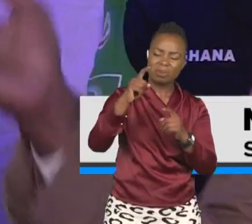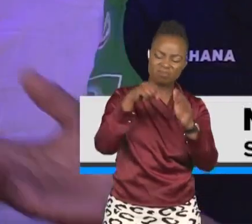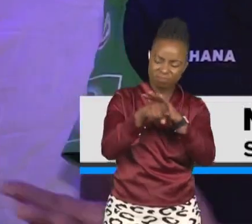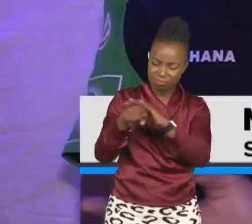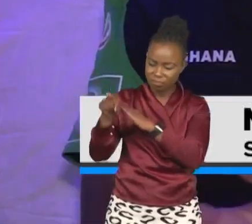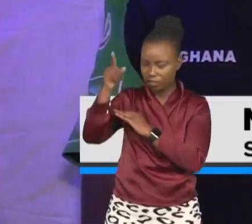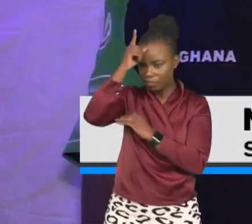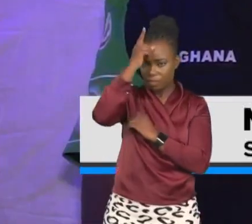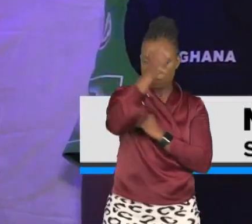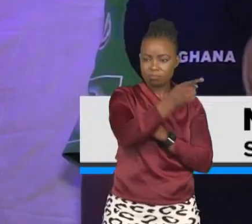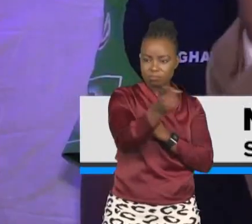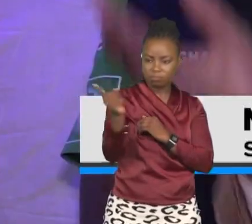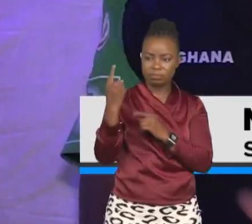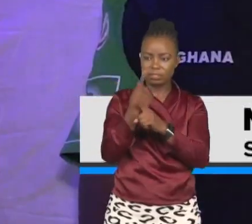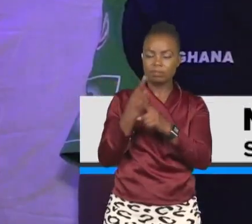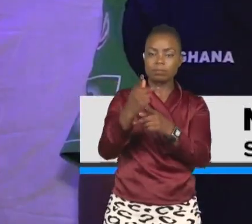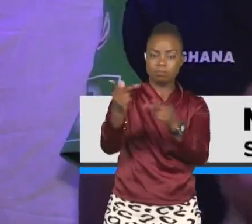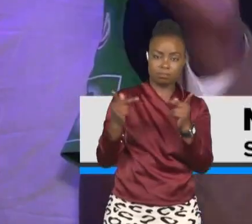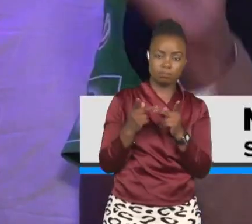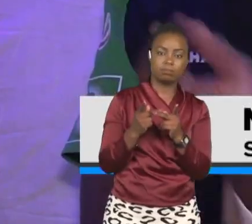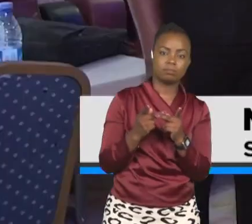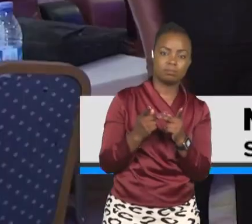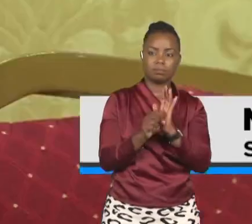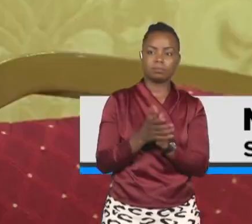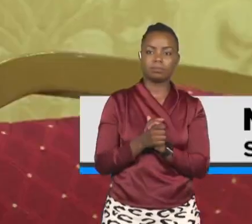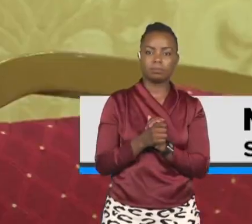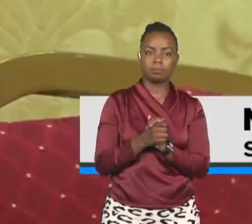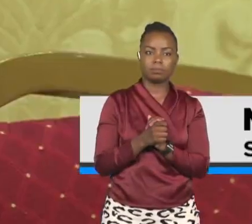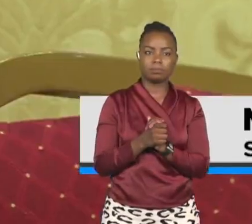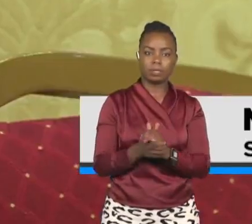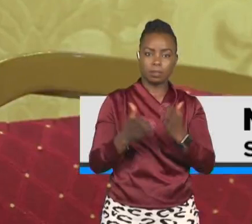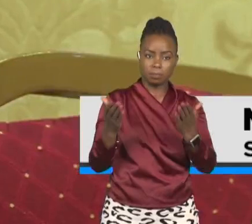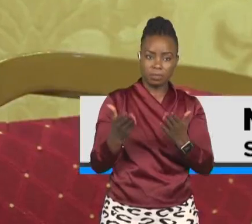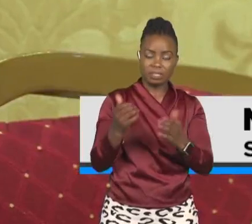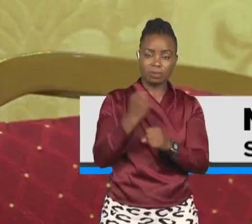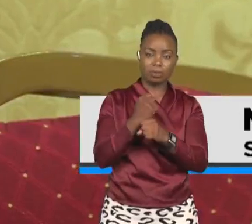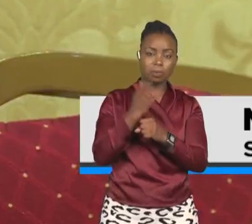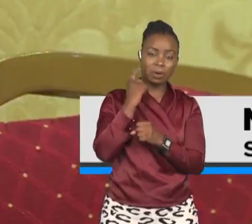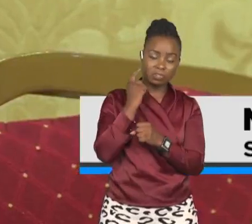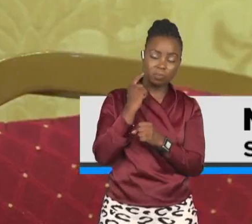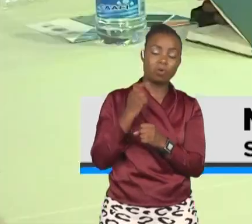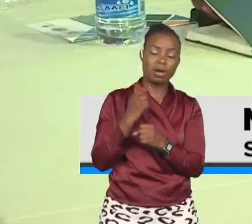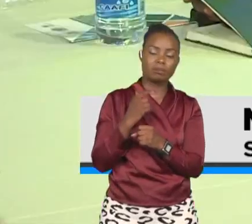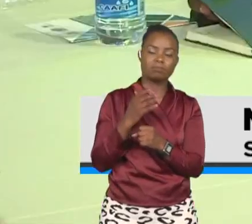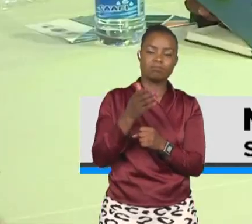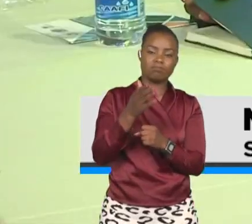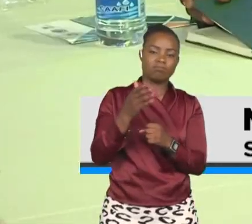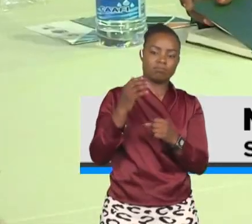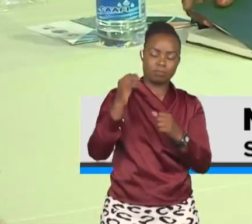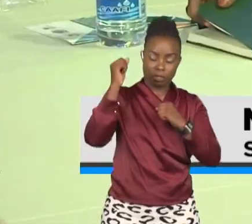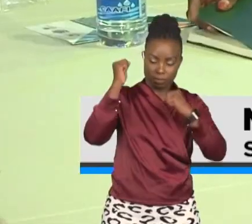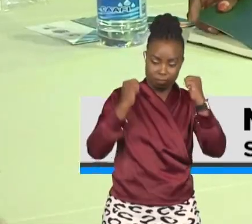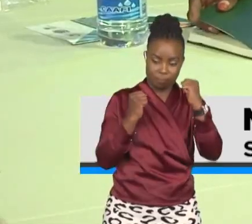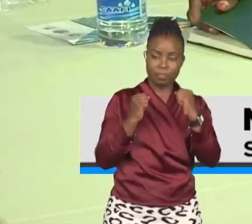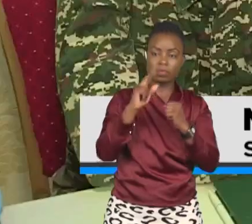the Jubaland, in Hishabile, in Galmudug. Present at the workshop was Lieutenant Colonel Andy Doney, the commander of the